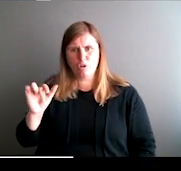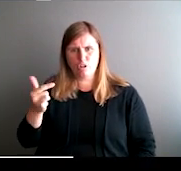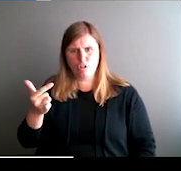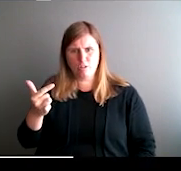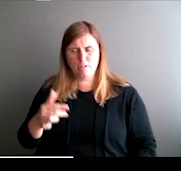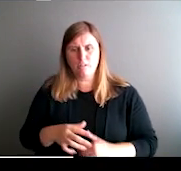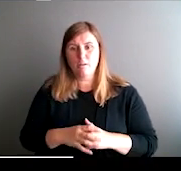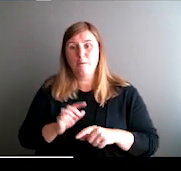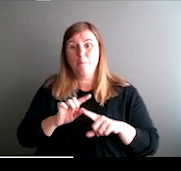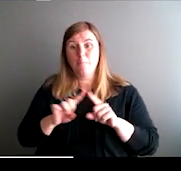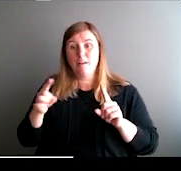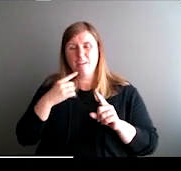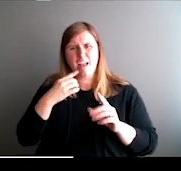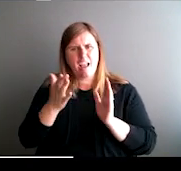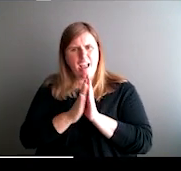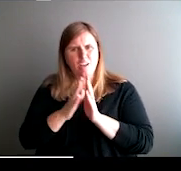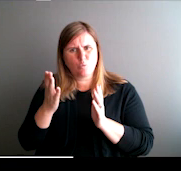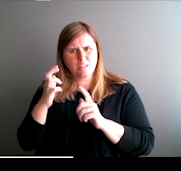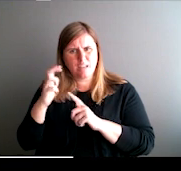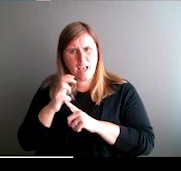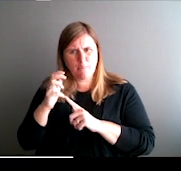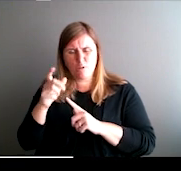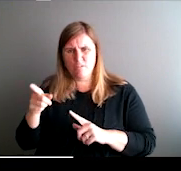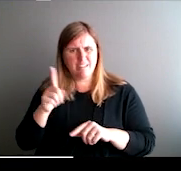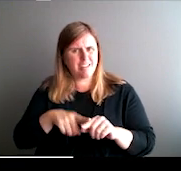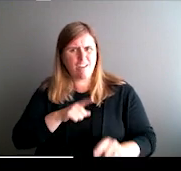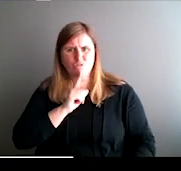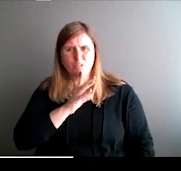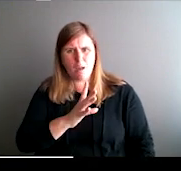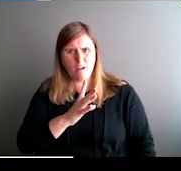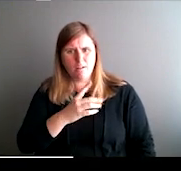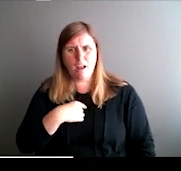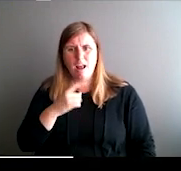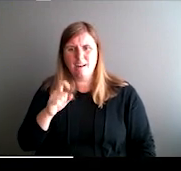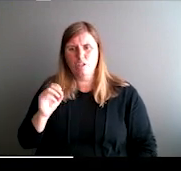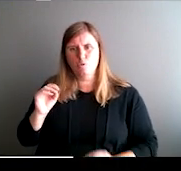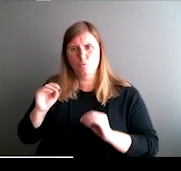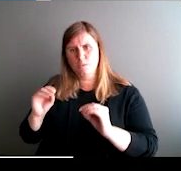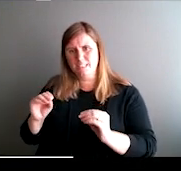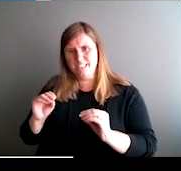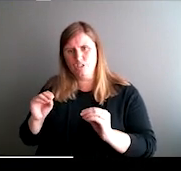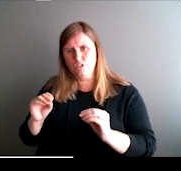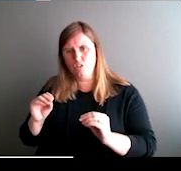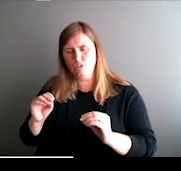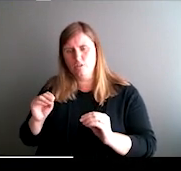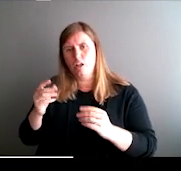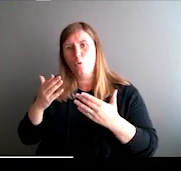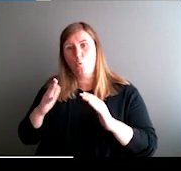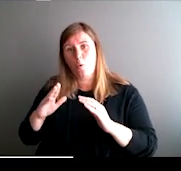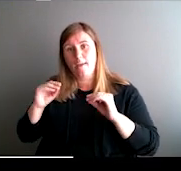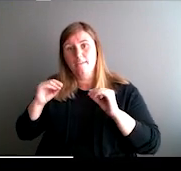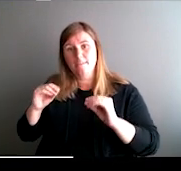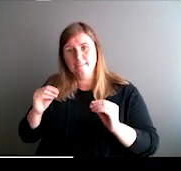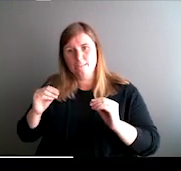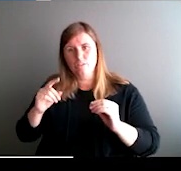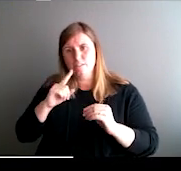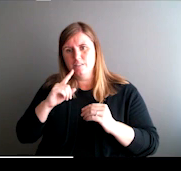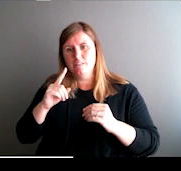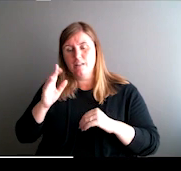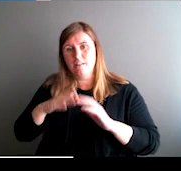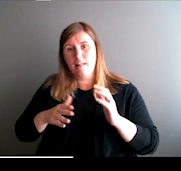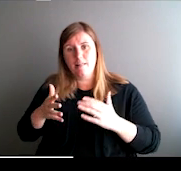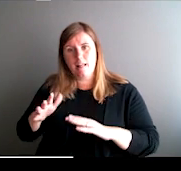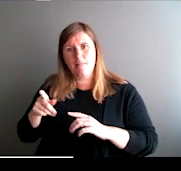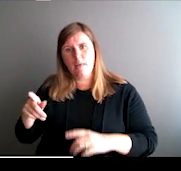But if I ask what's the capital of Pennsylvania, the student can't respond. I then need to teach it. And the way to teach it is to, rather than